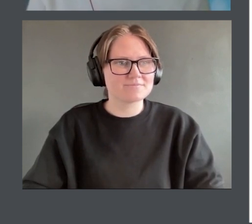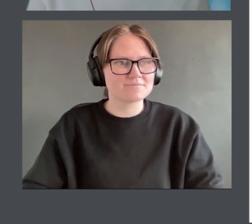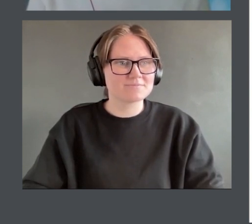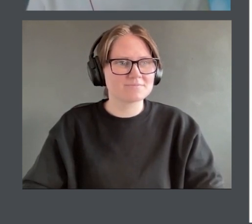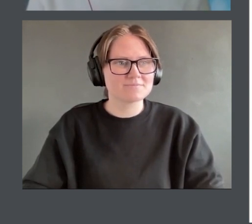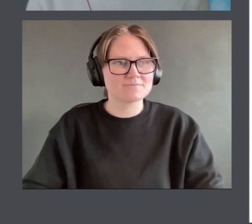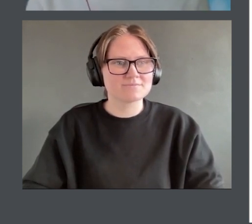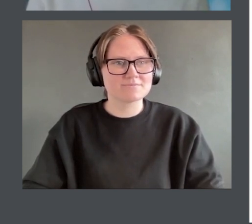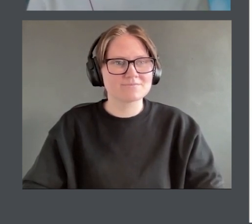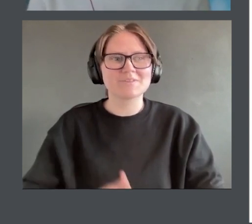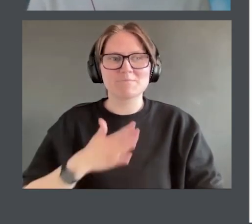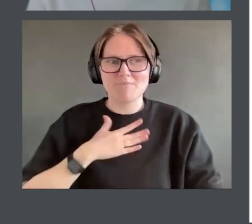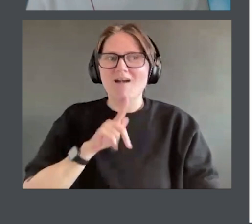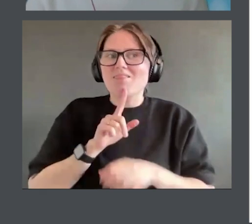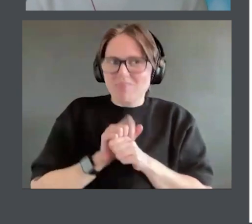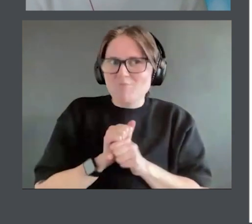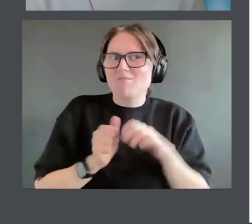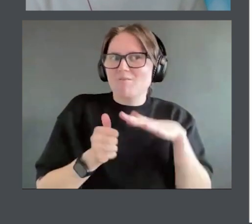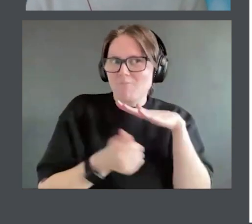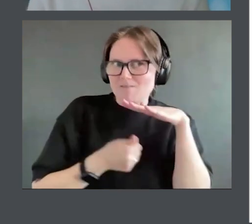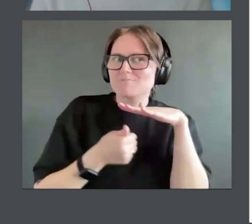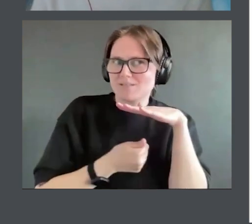My literal basement.